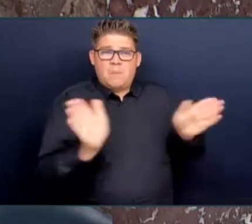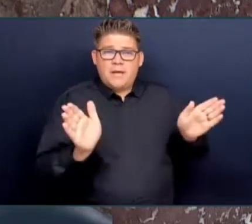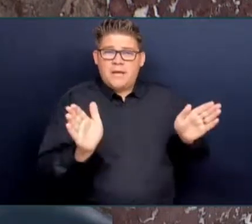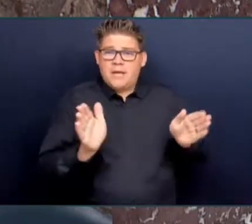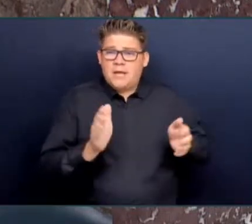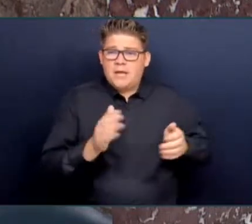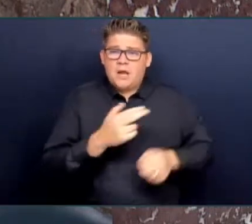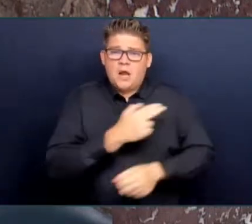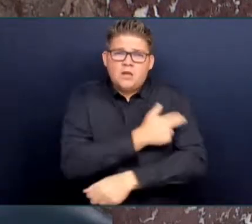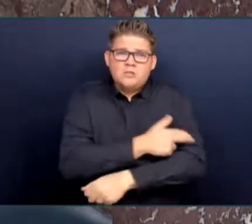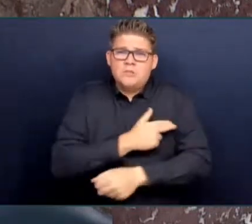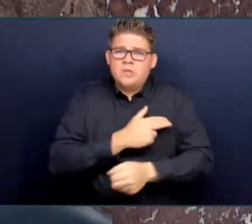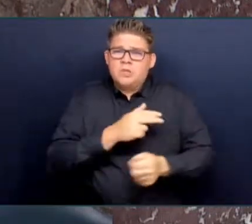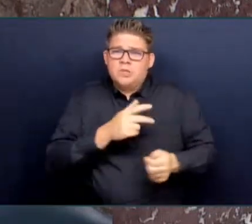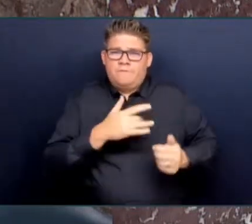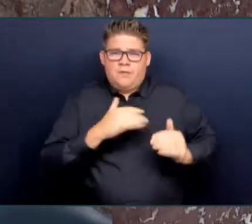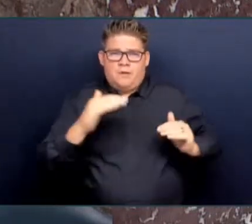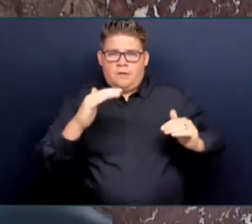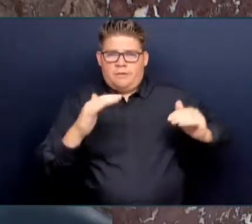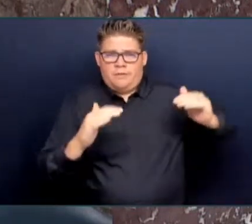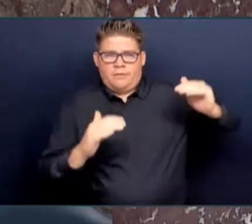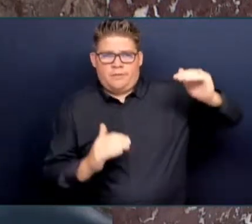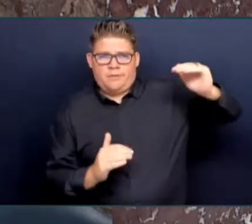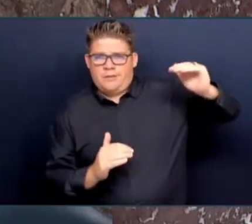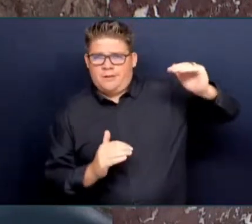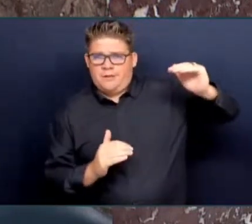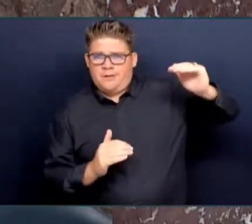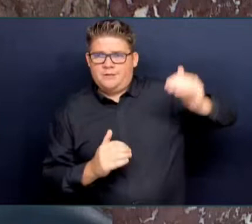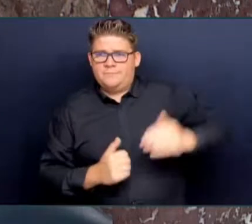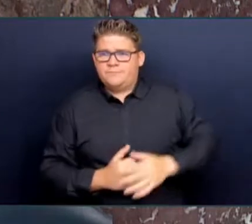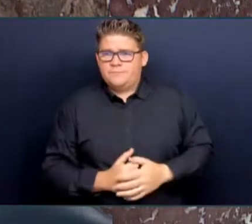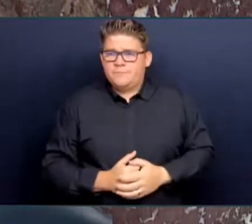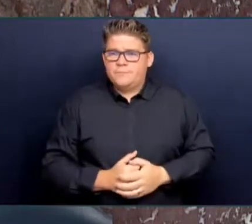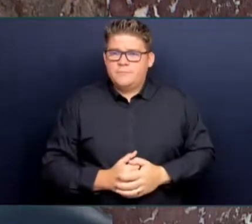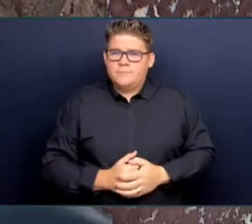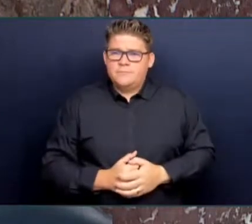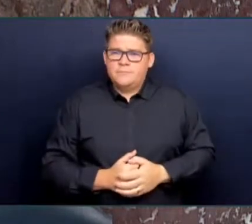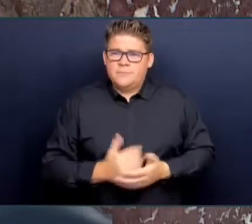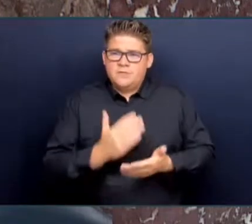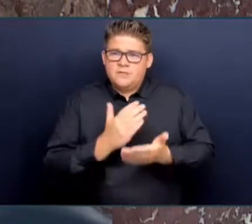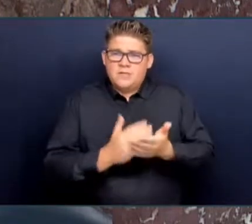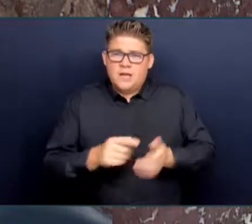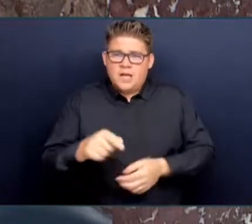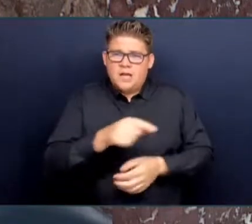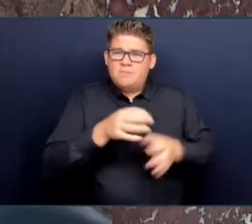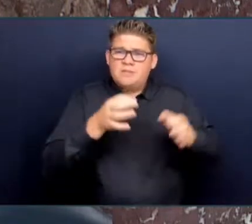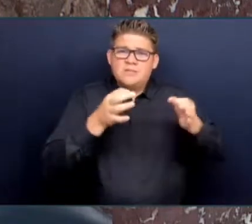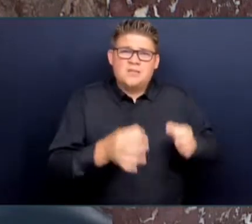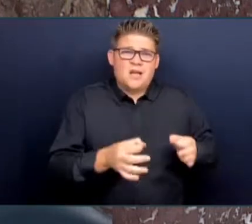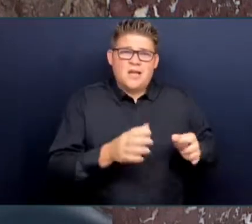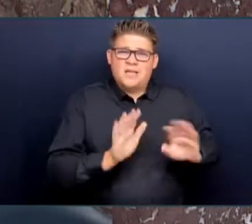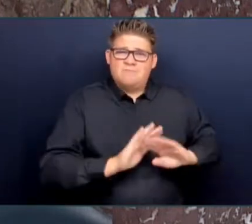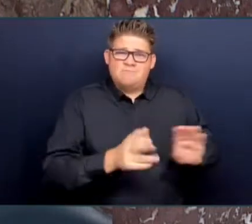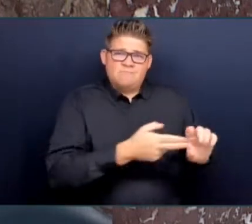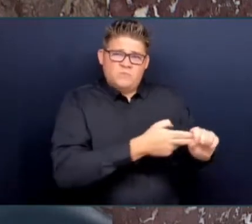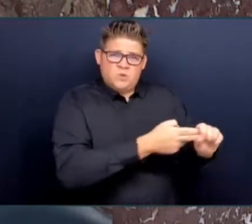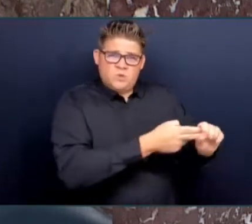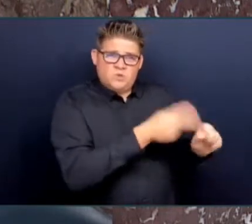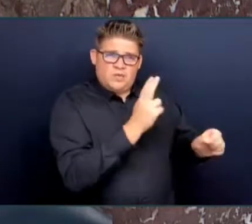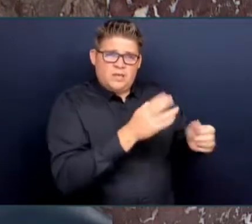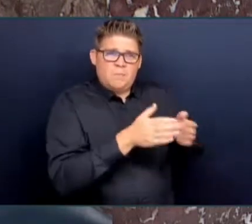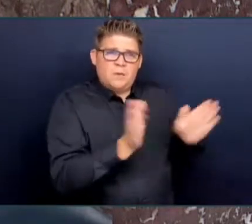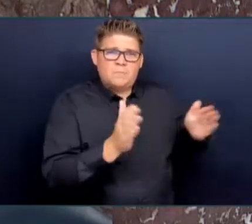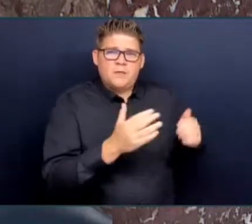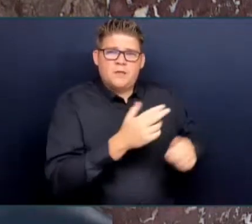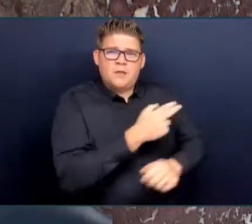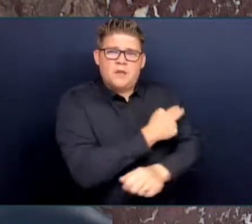just leaving the public sector to go join the for-profit sector. Now, the amount of money that the NDP are spending on private